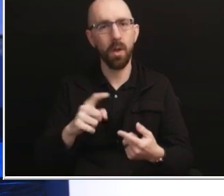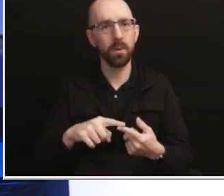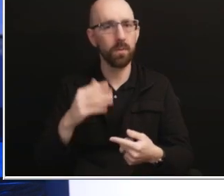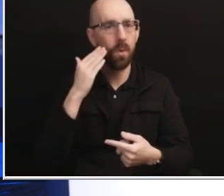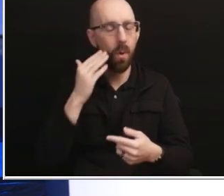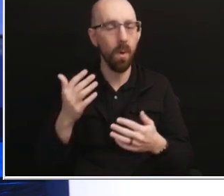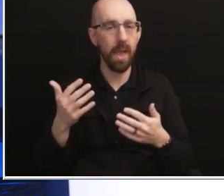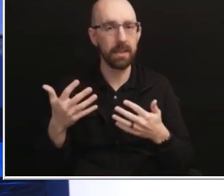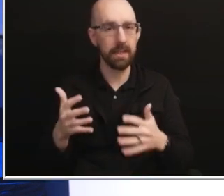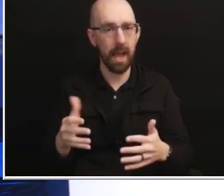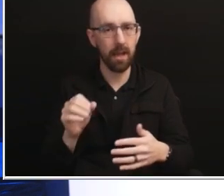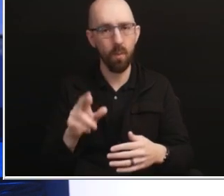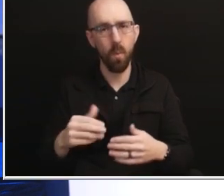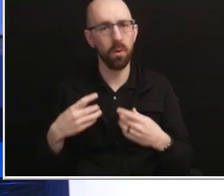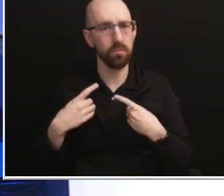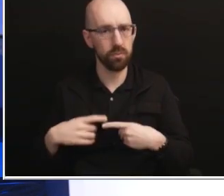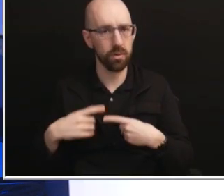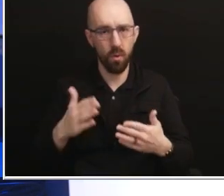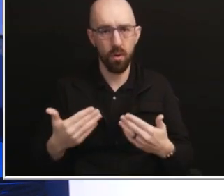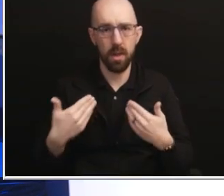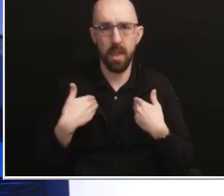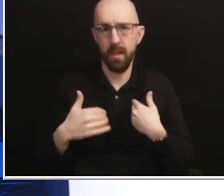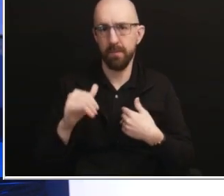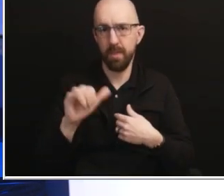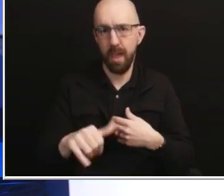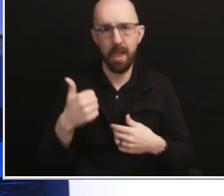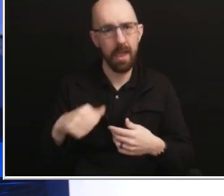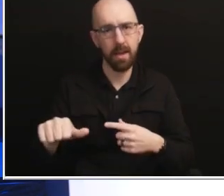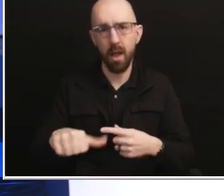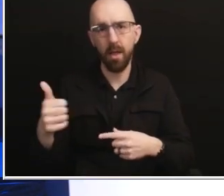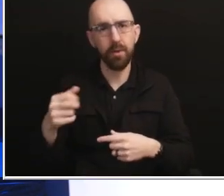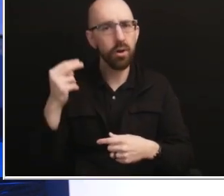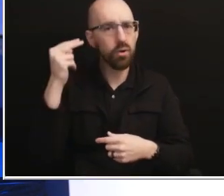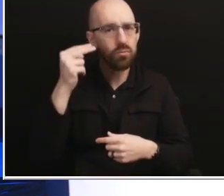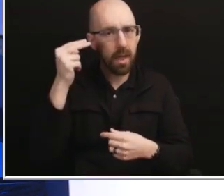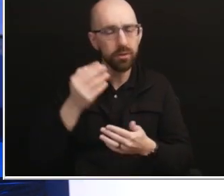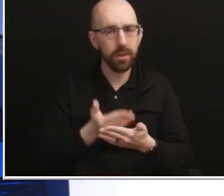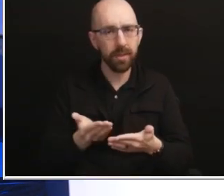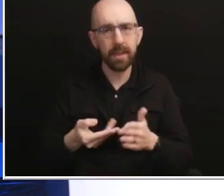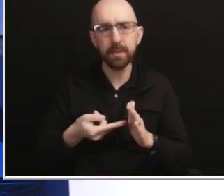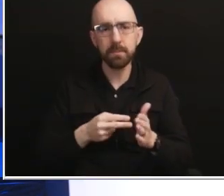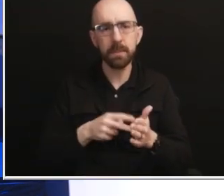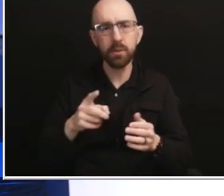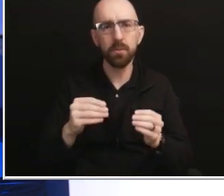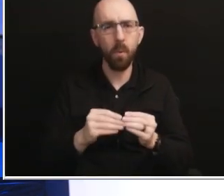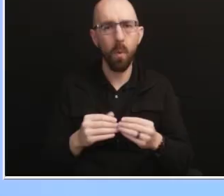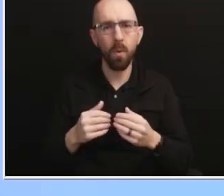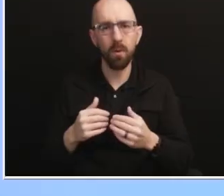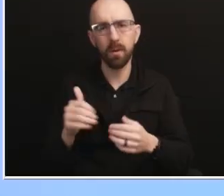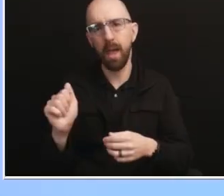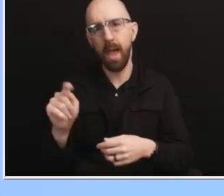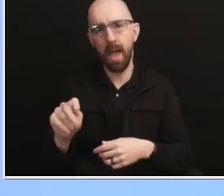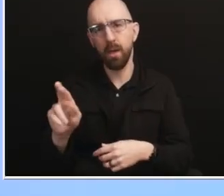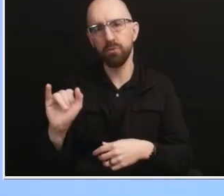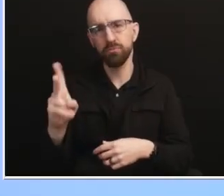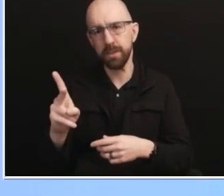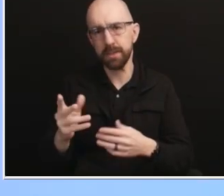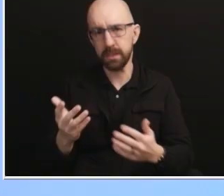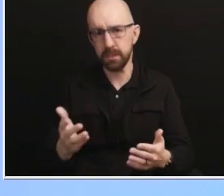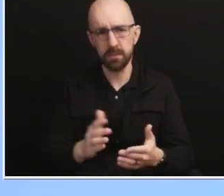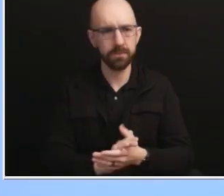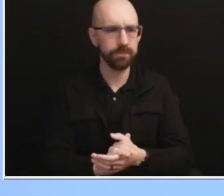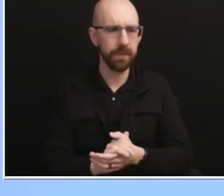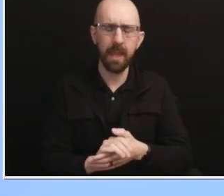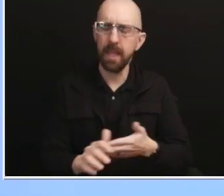or depression, if you already have that, any other neurological things make you more vulnerable to this that you know of? I